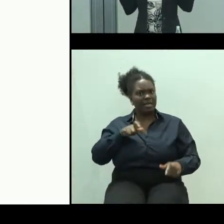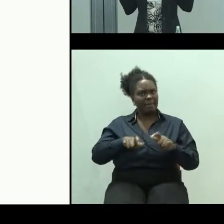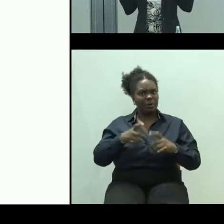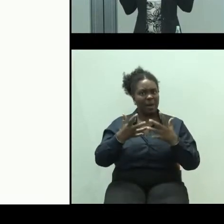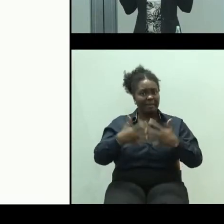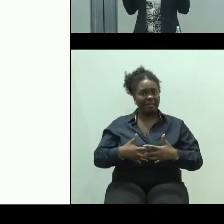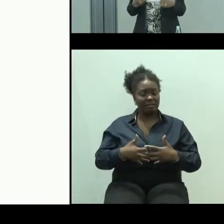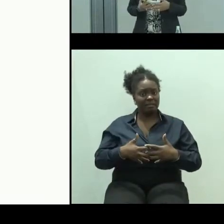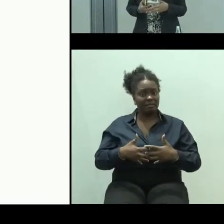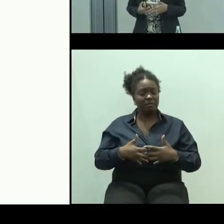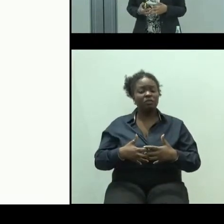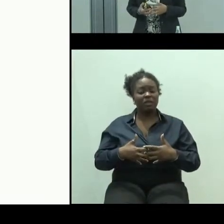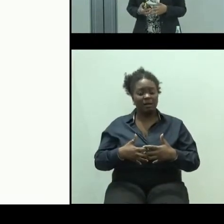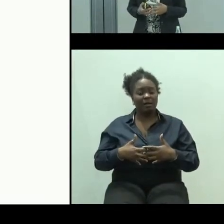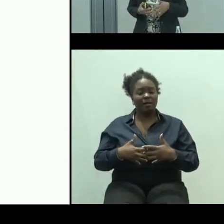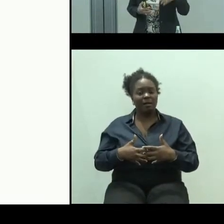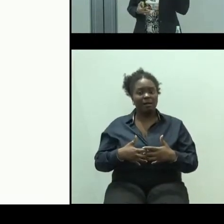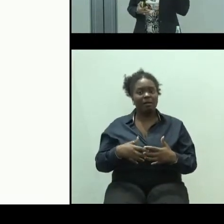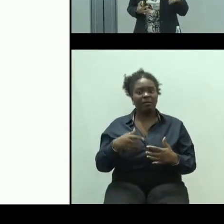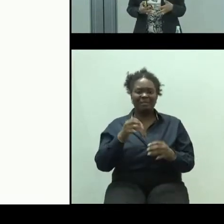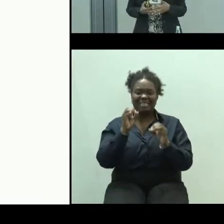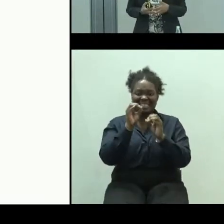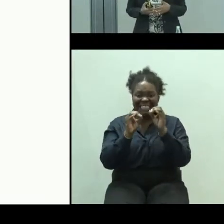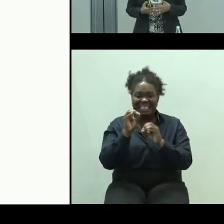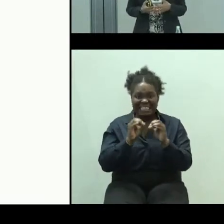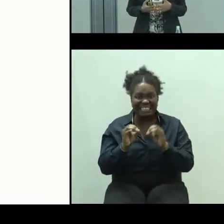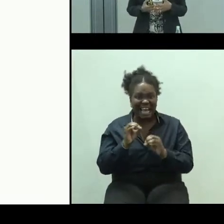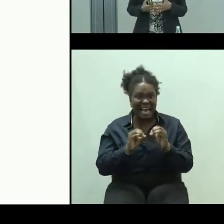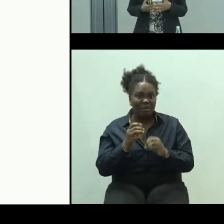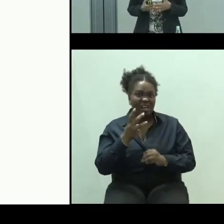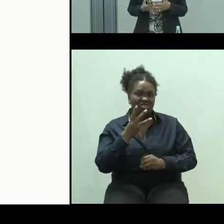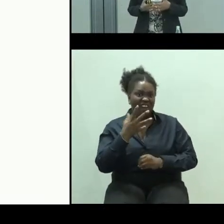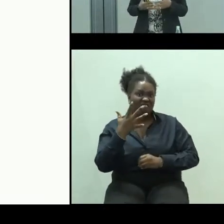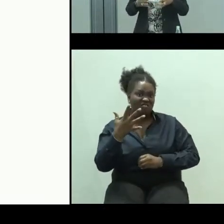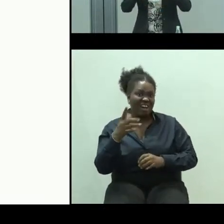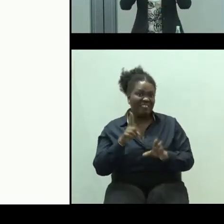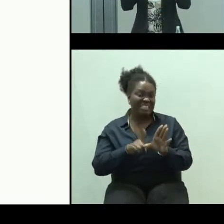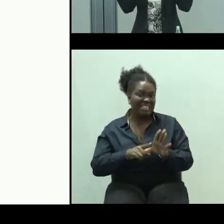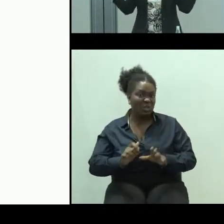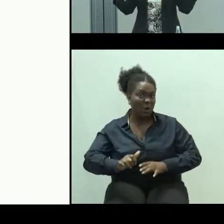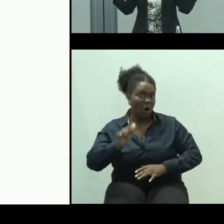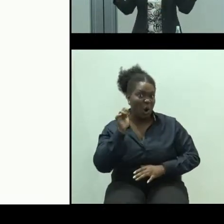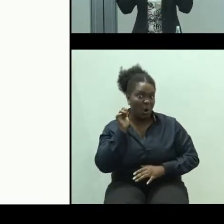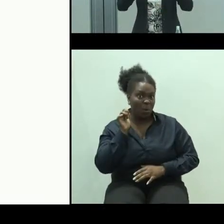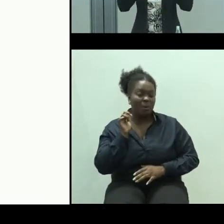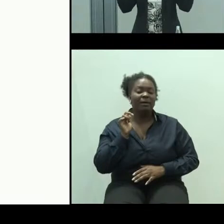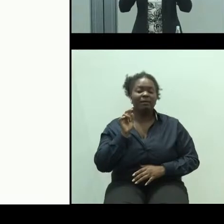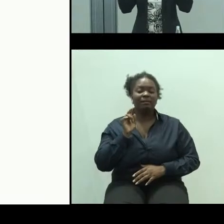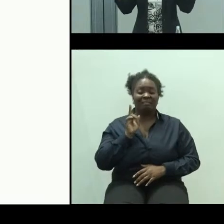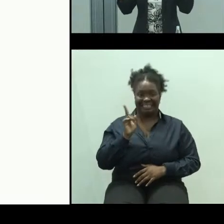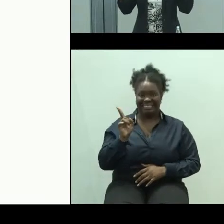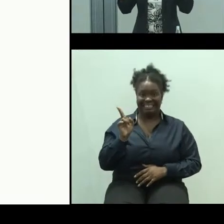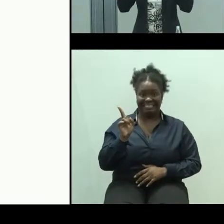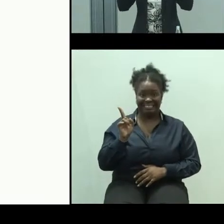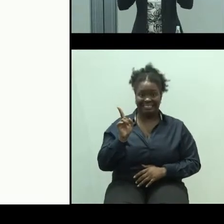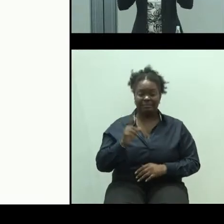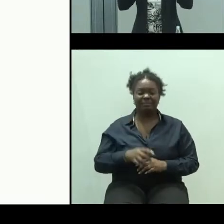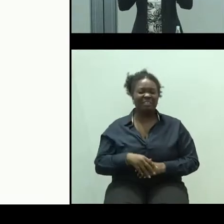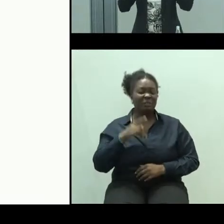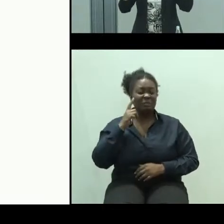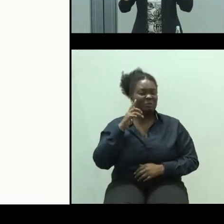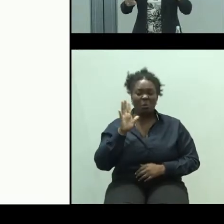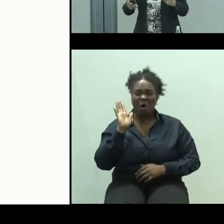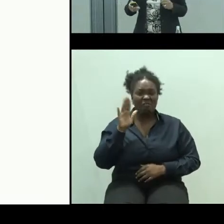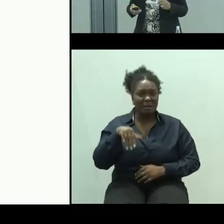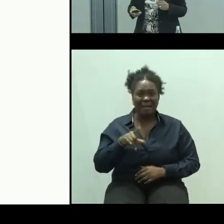view I was given of a biological cell when I was a student about 35 years ago, which is, it's this thing, don't worry about it, it's